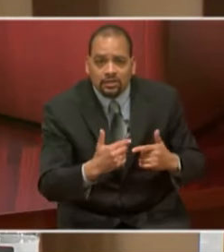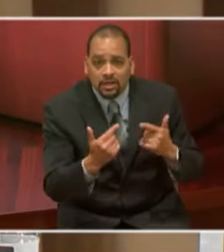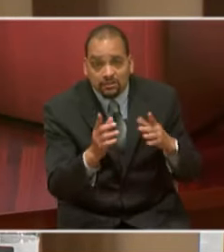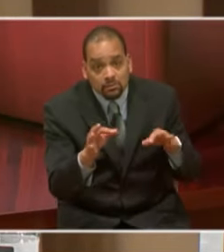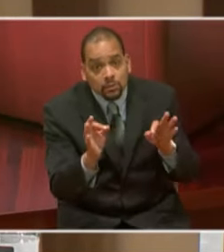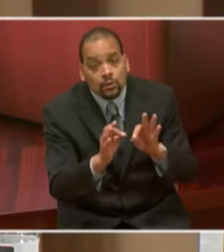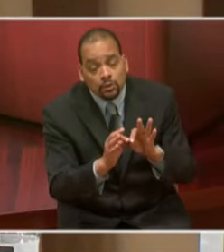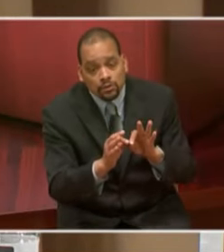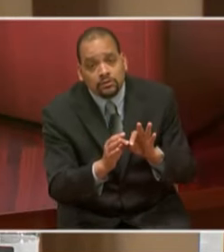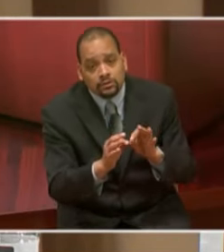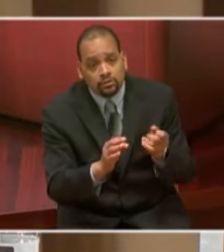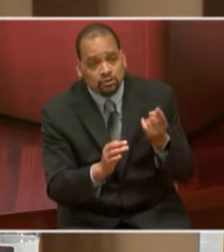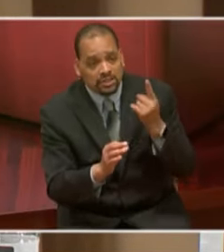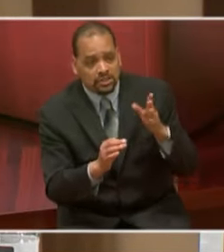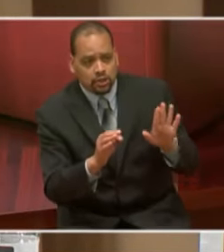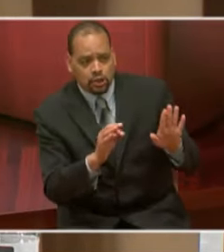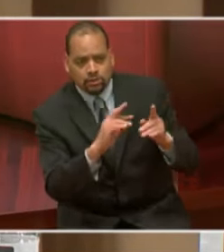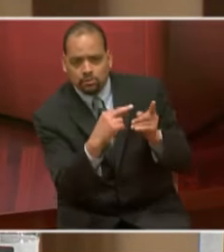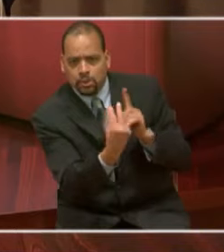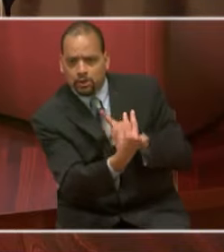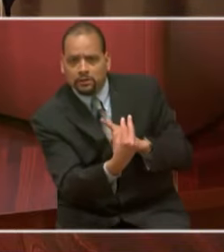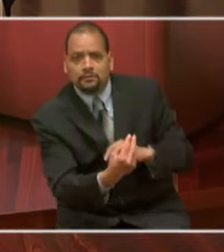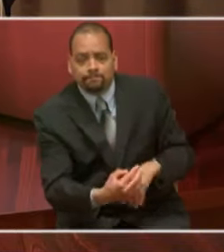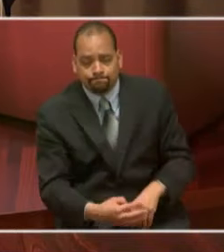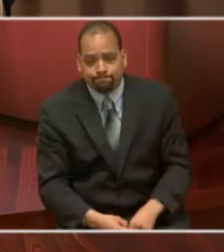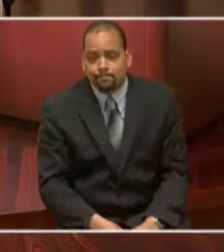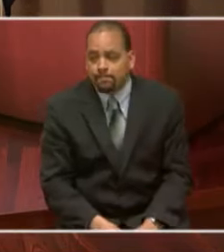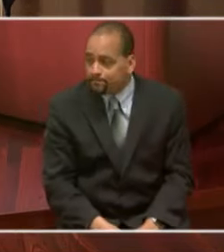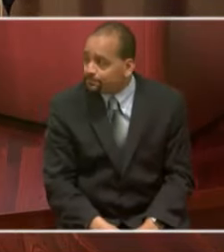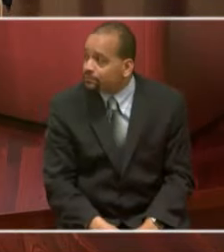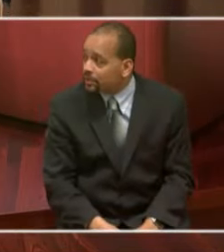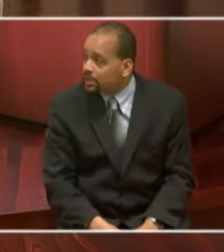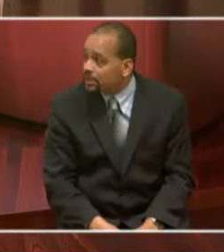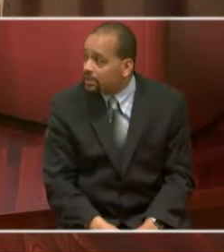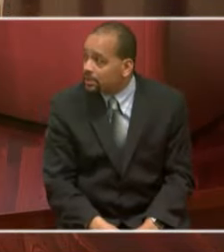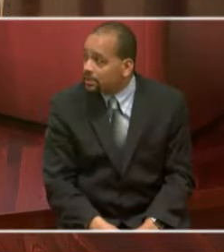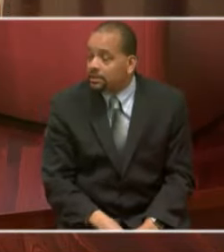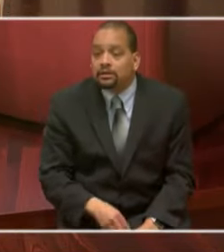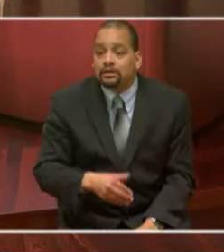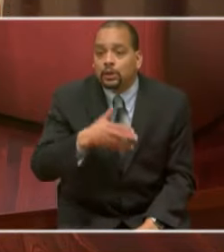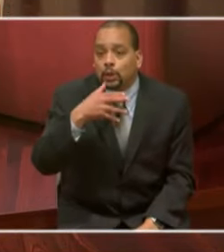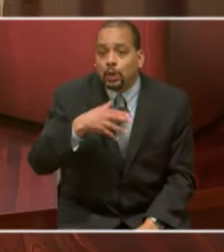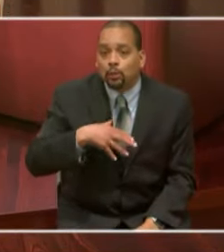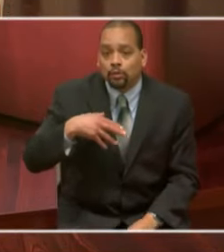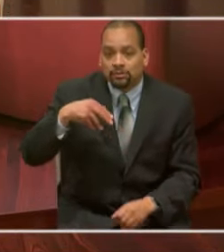us. And he spoke at the Brown Chapel AME Church.